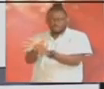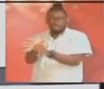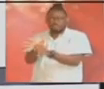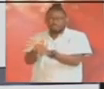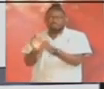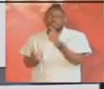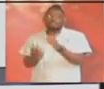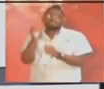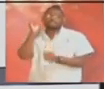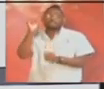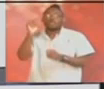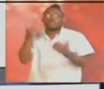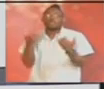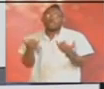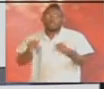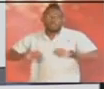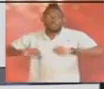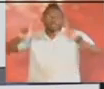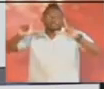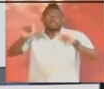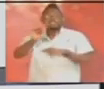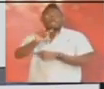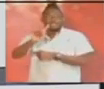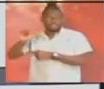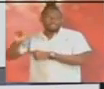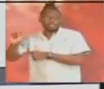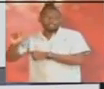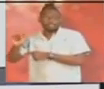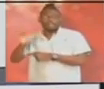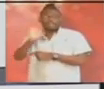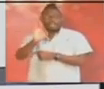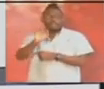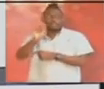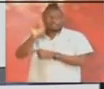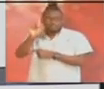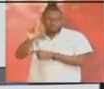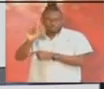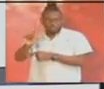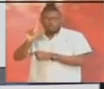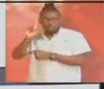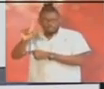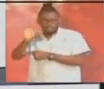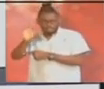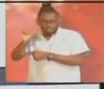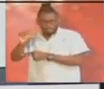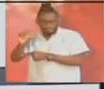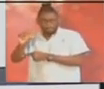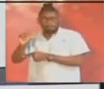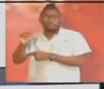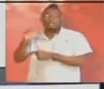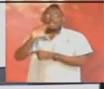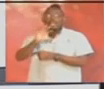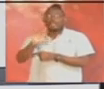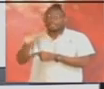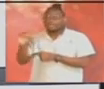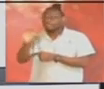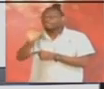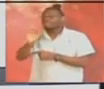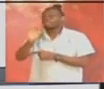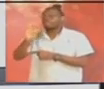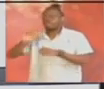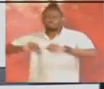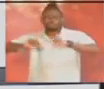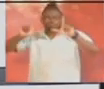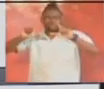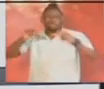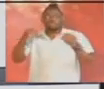We're bringing you live coverage on TTT Talk City 91.1 FM and on Facebook at TTT Live Online. We go now